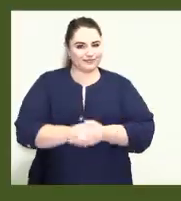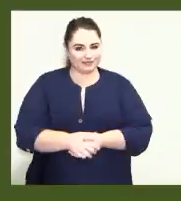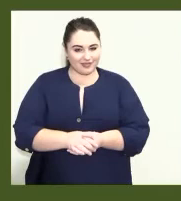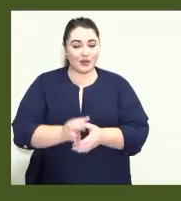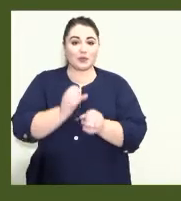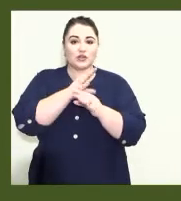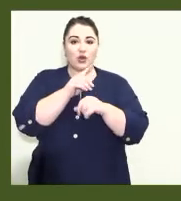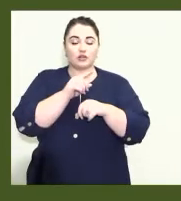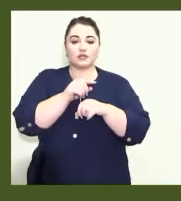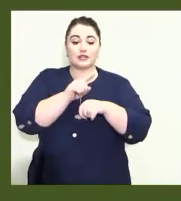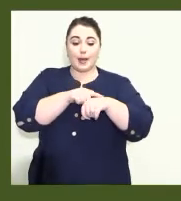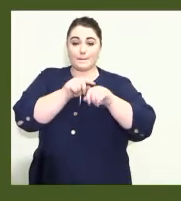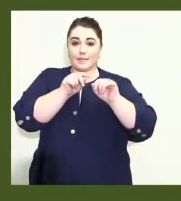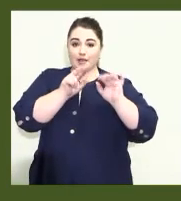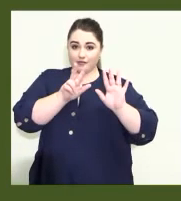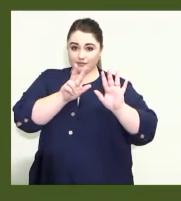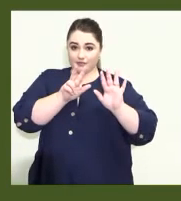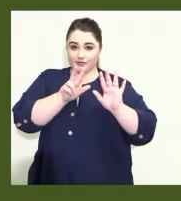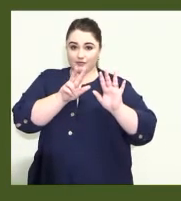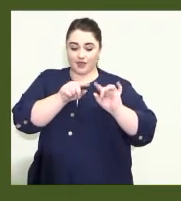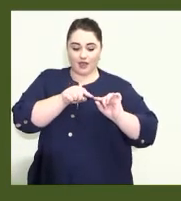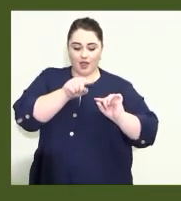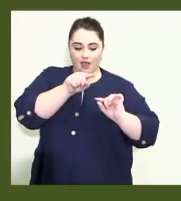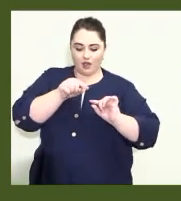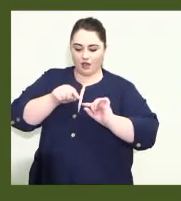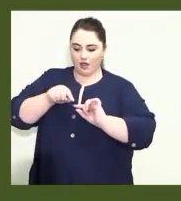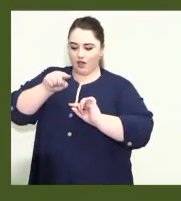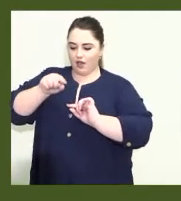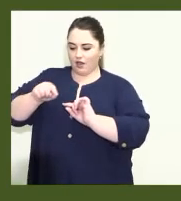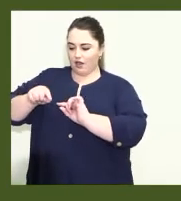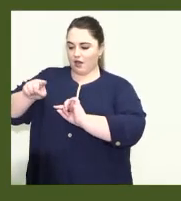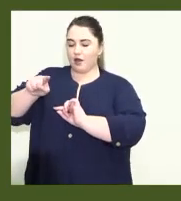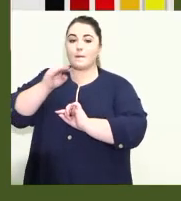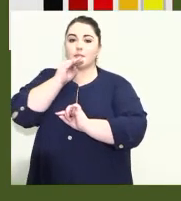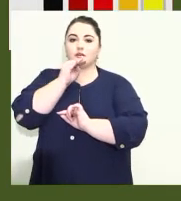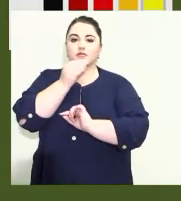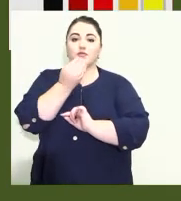we start off here at 8 o'clock. The arrows indicate meals.